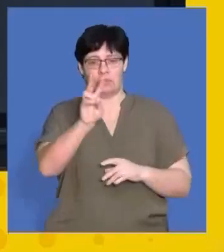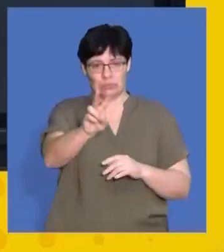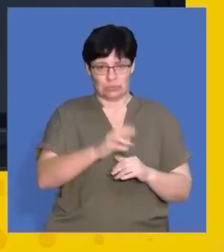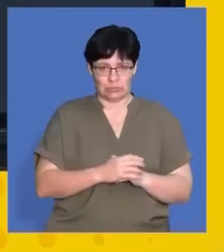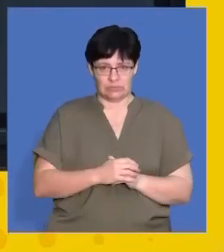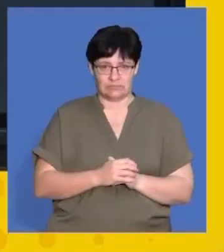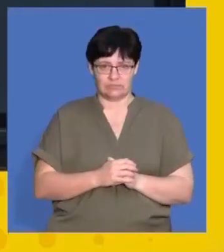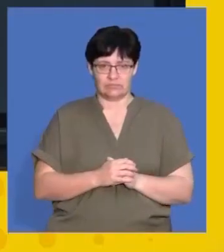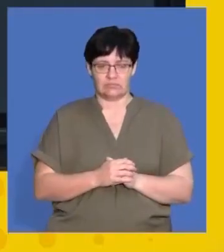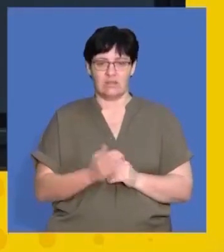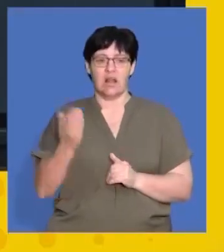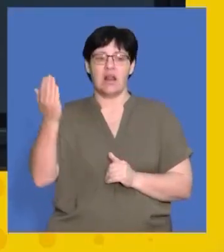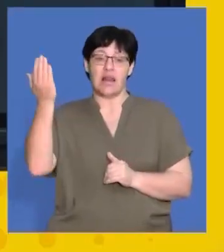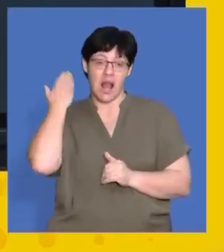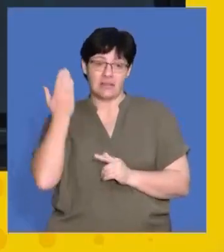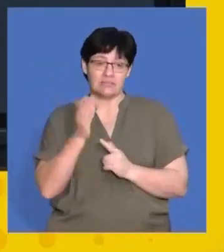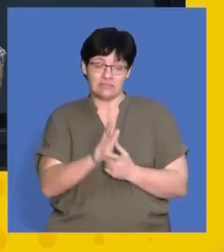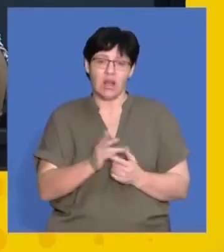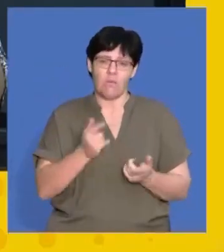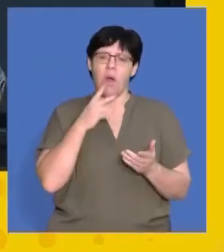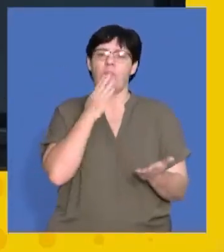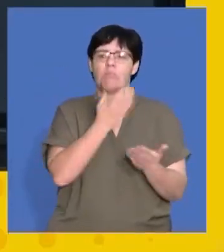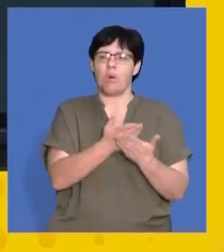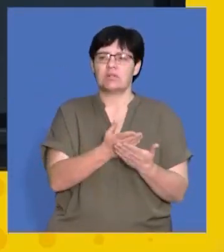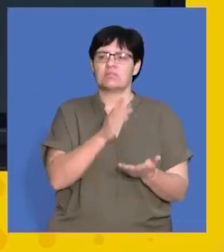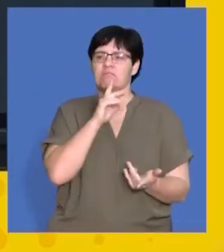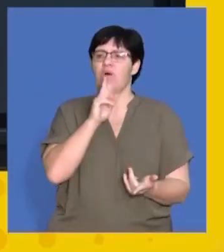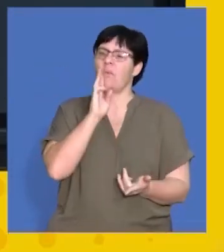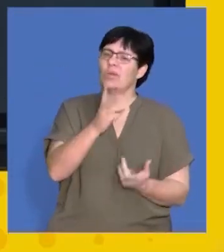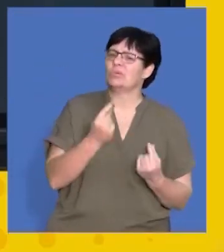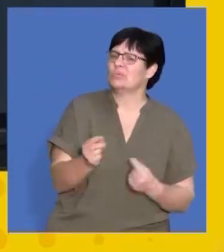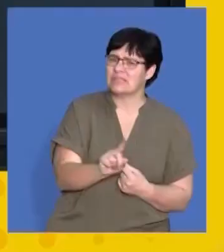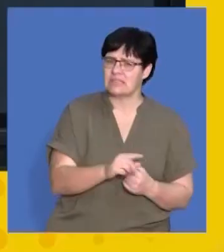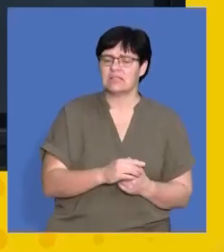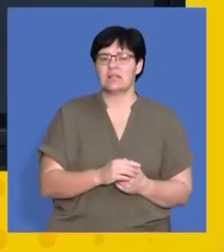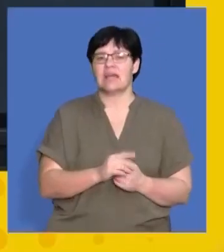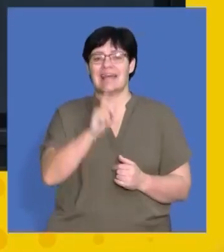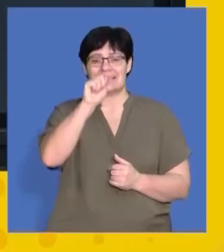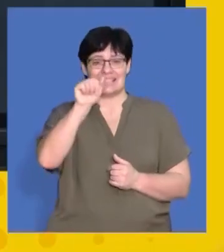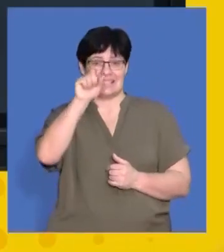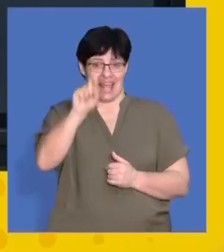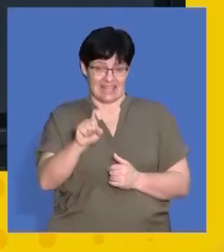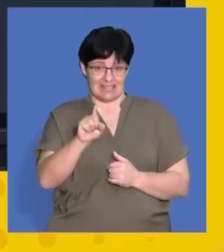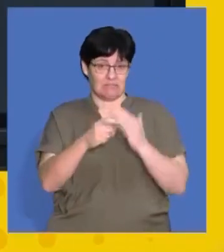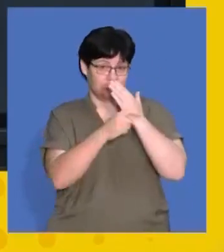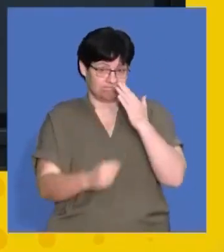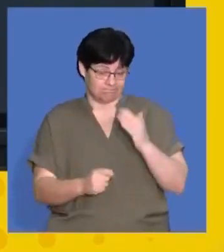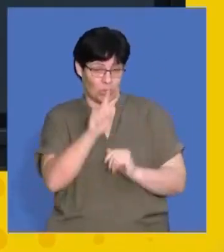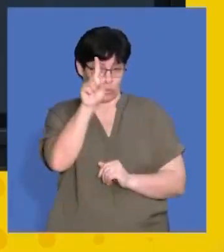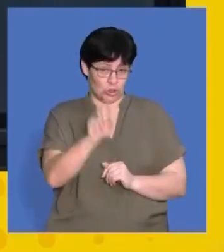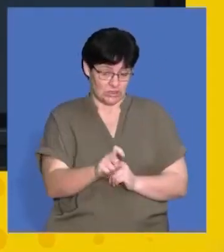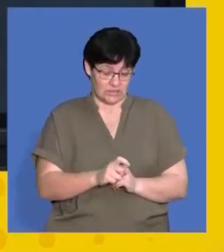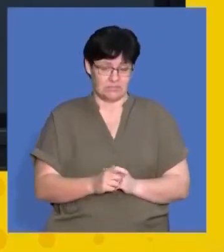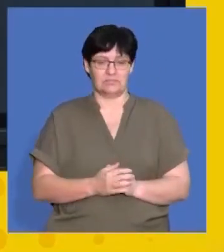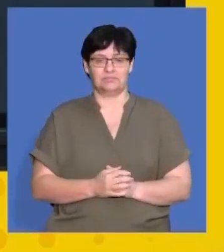So, in our last session, I actually promised you that I would do some tax question. So I'm going to get to that